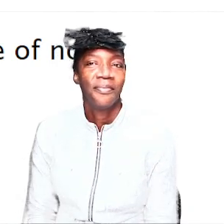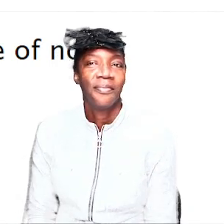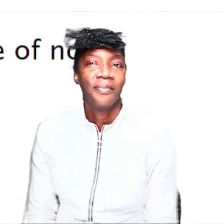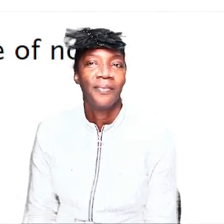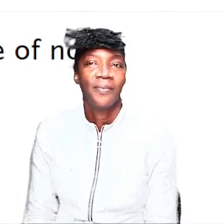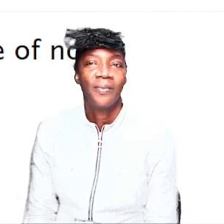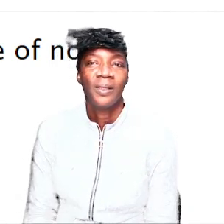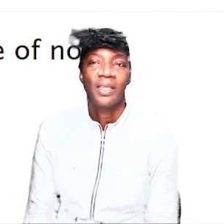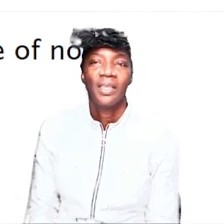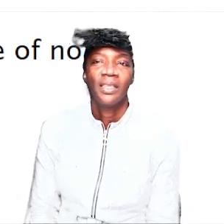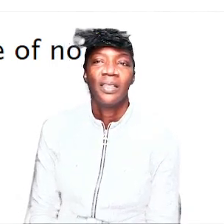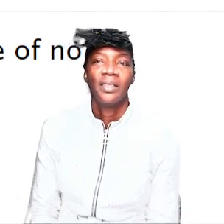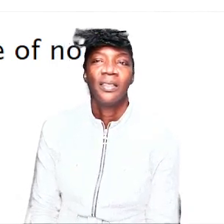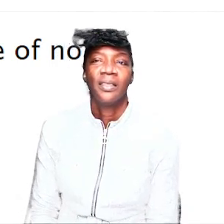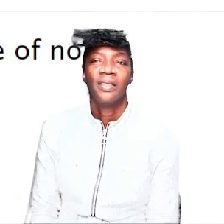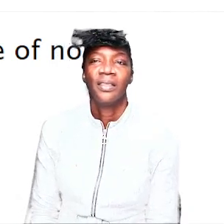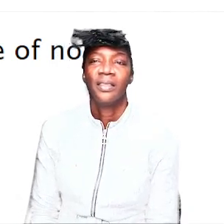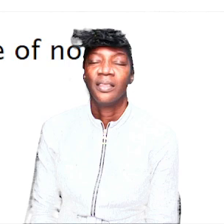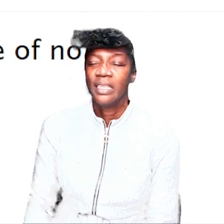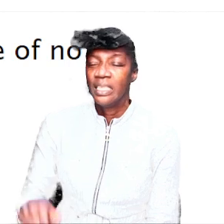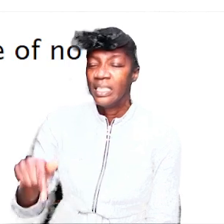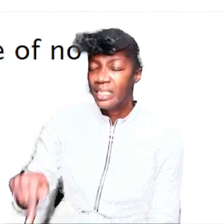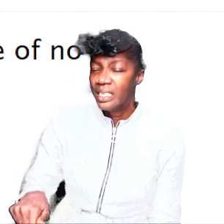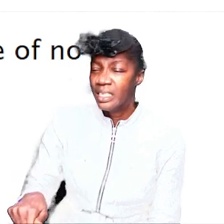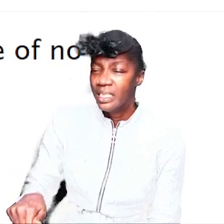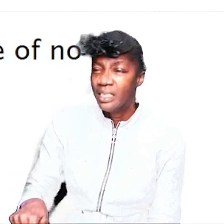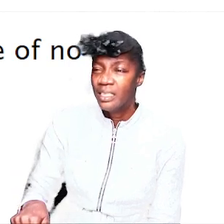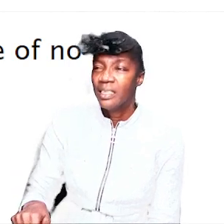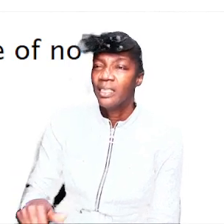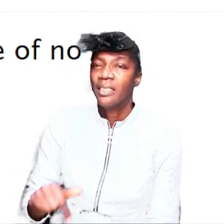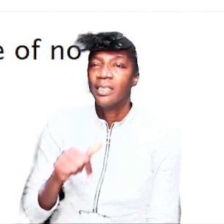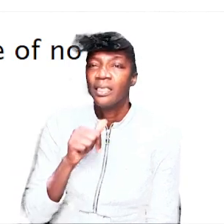And this wasn't even the full